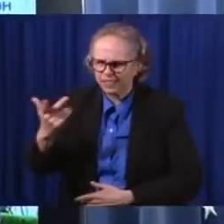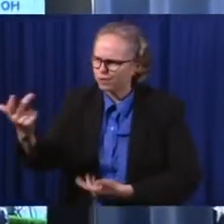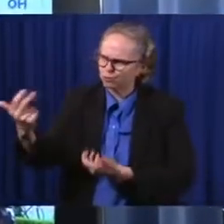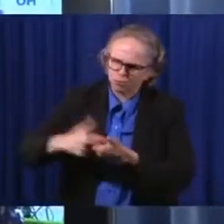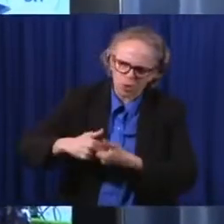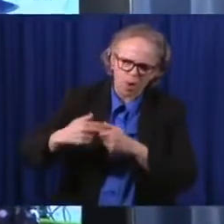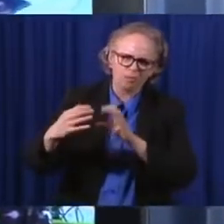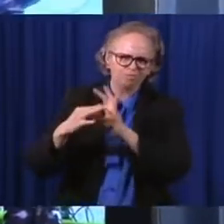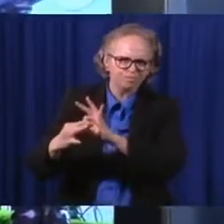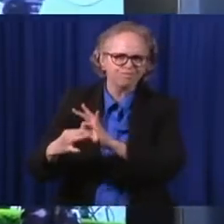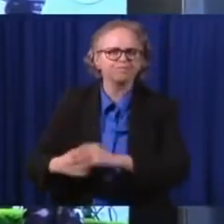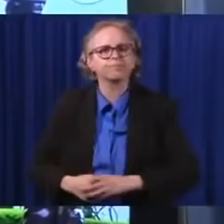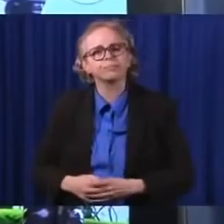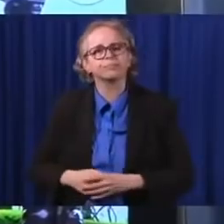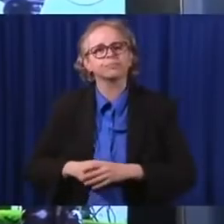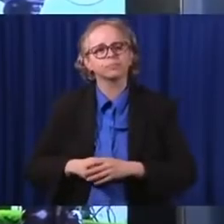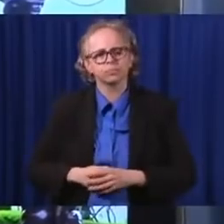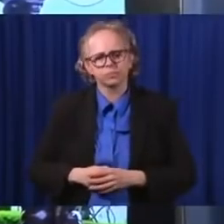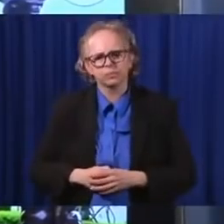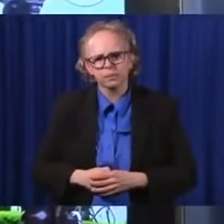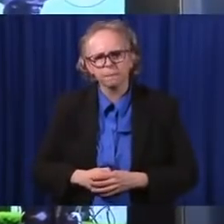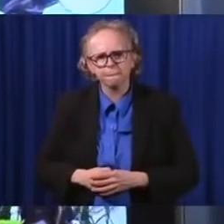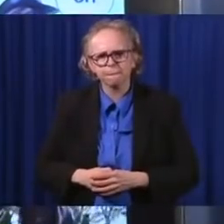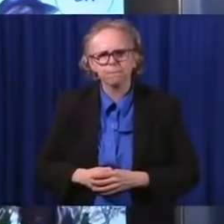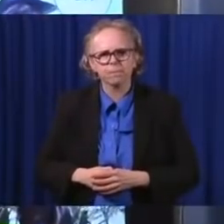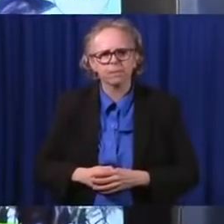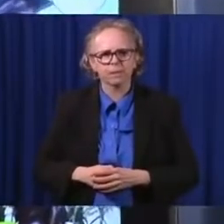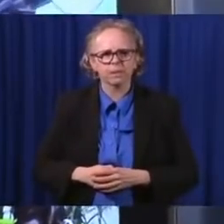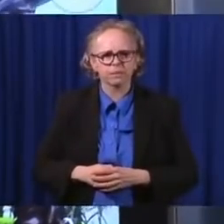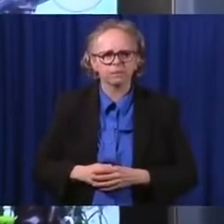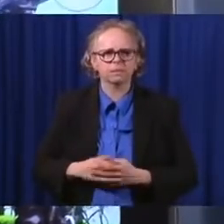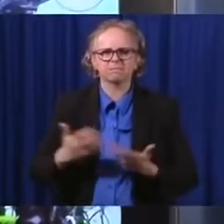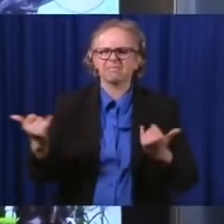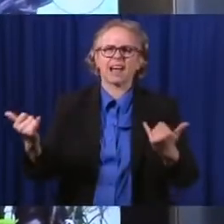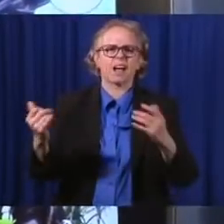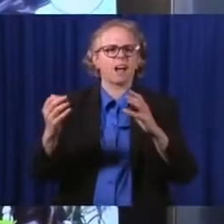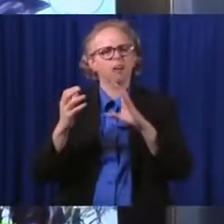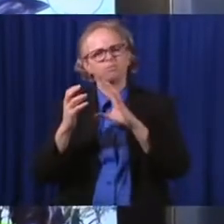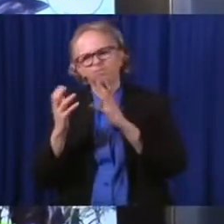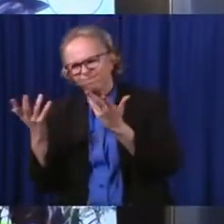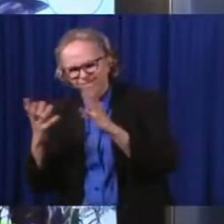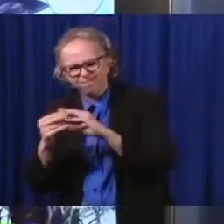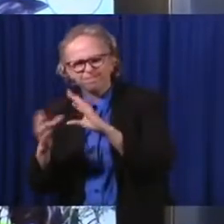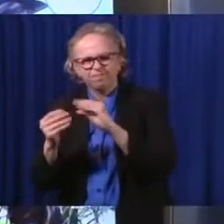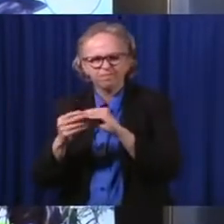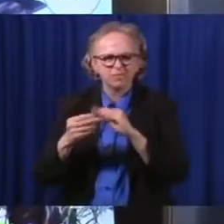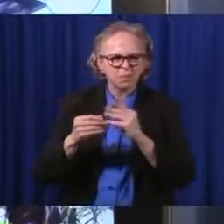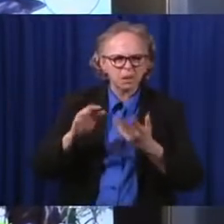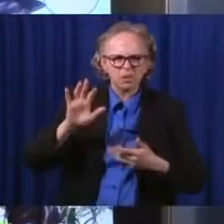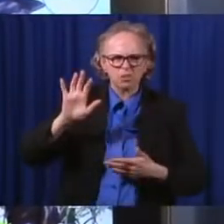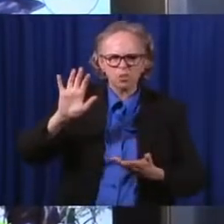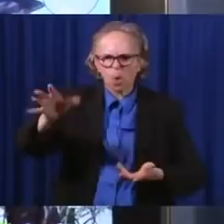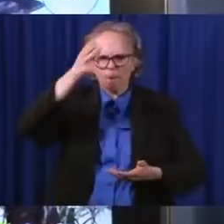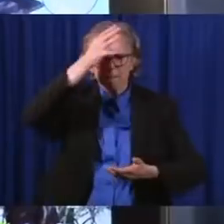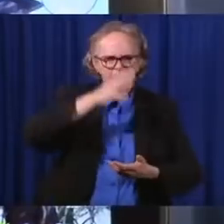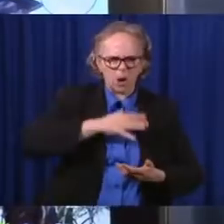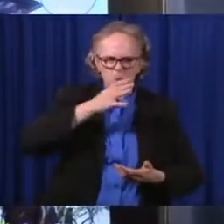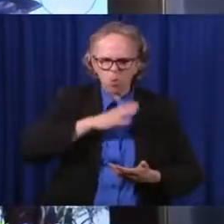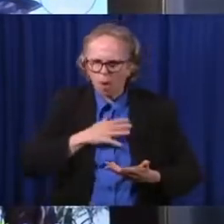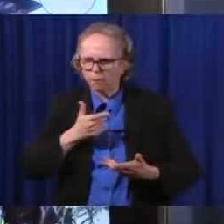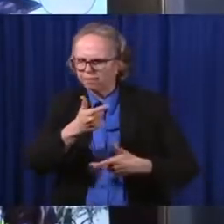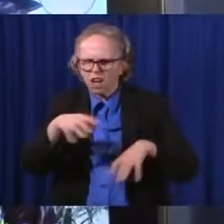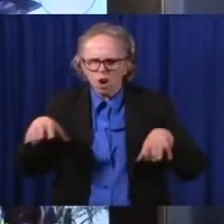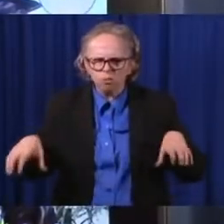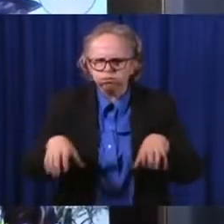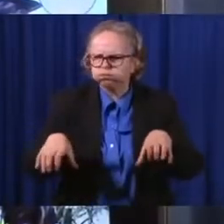We've talked a little bit to our fellow Ohioans about the work that your men and women are doing in regard